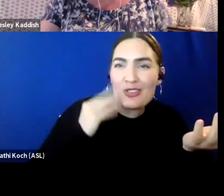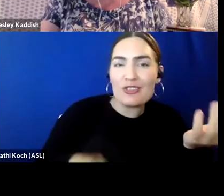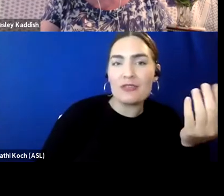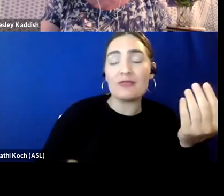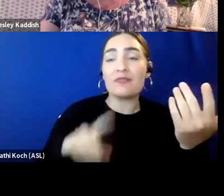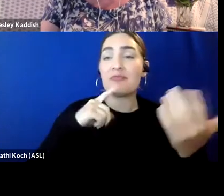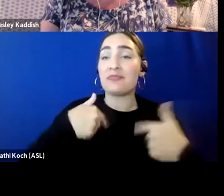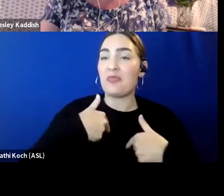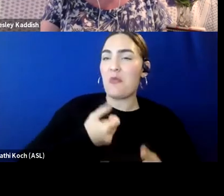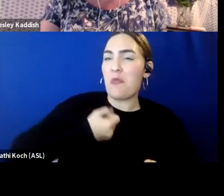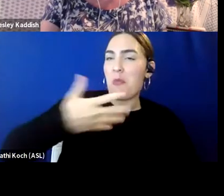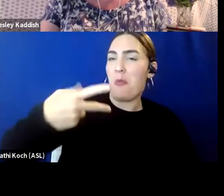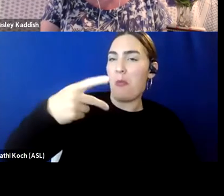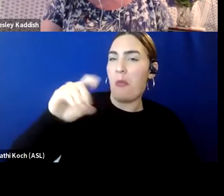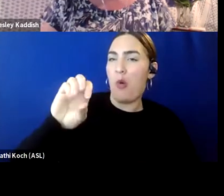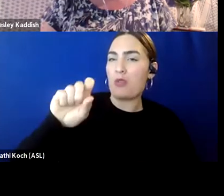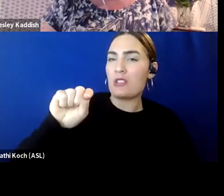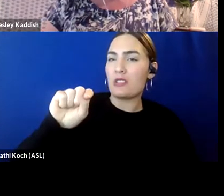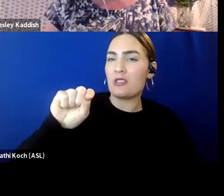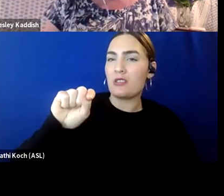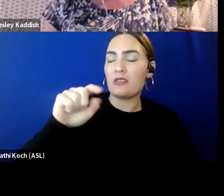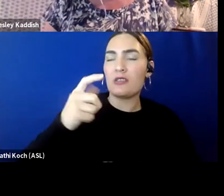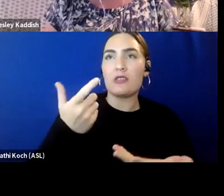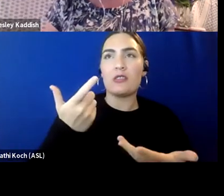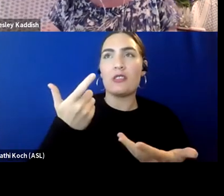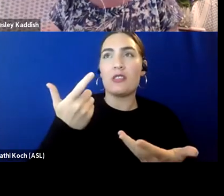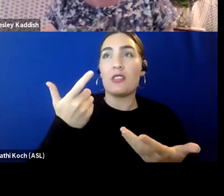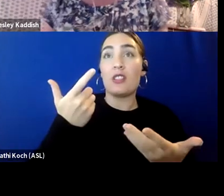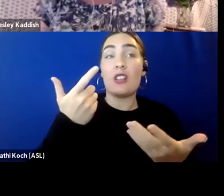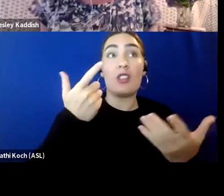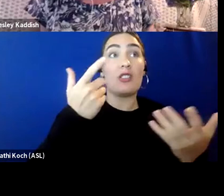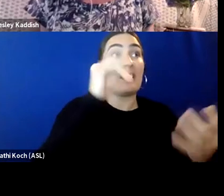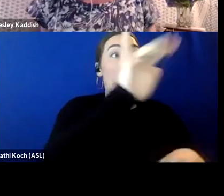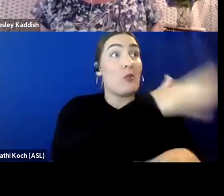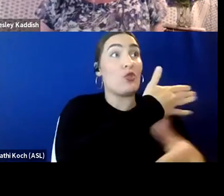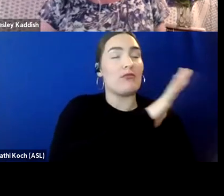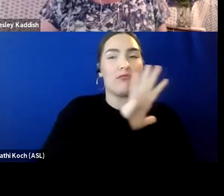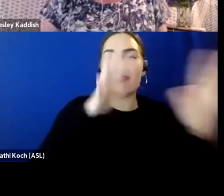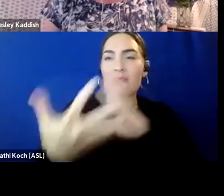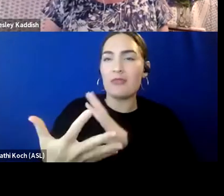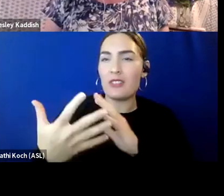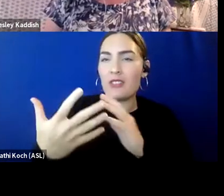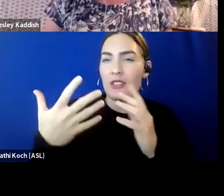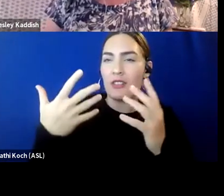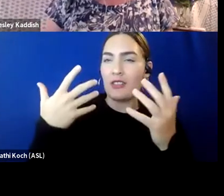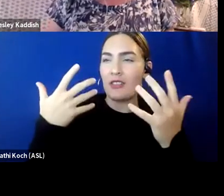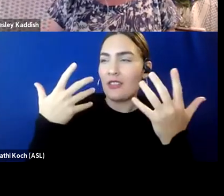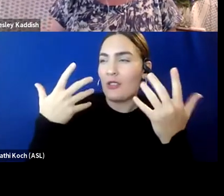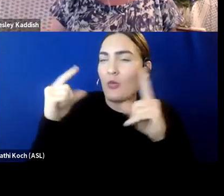poet. I hear in word sounds. I hear in